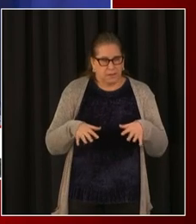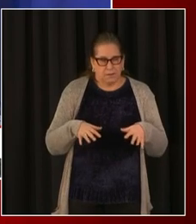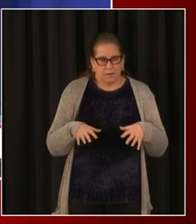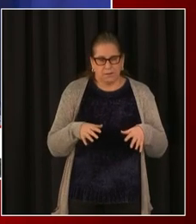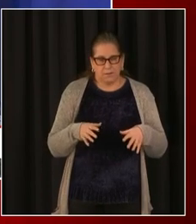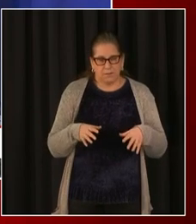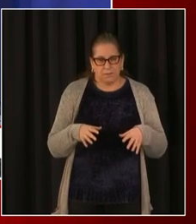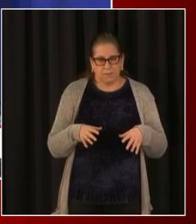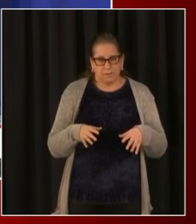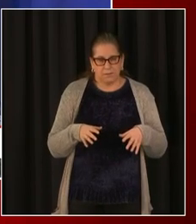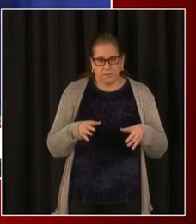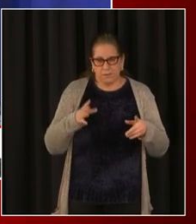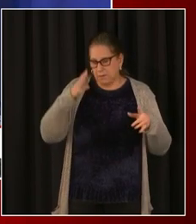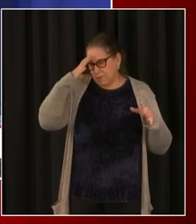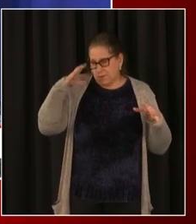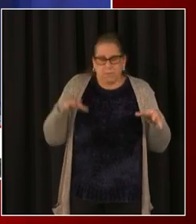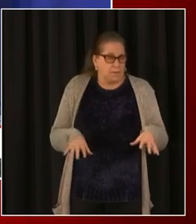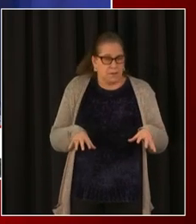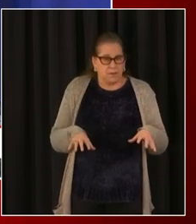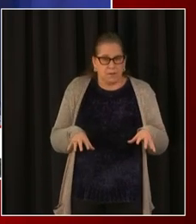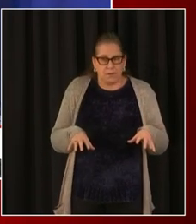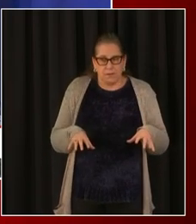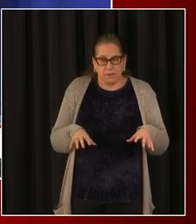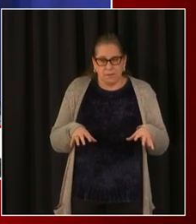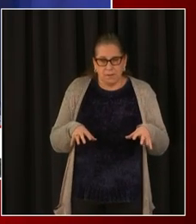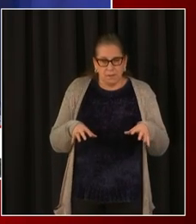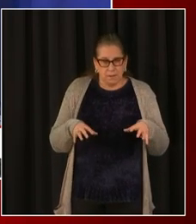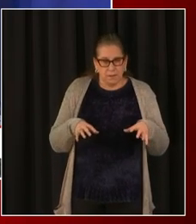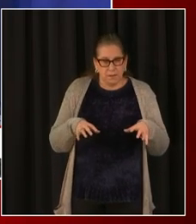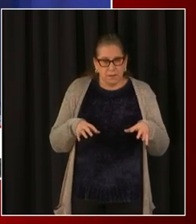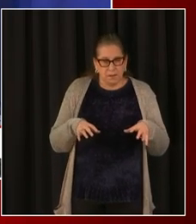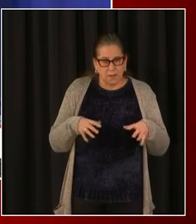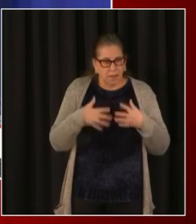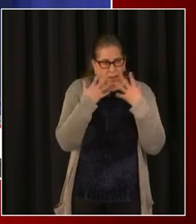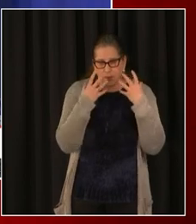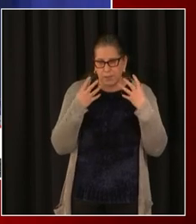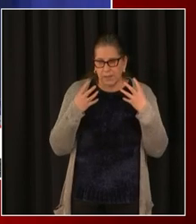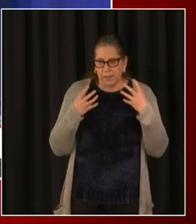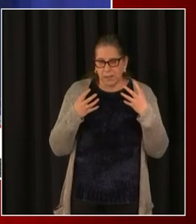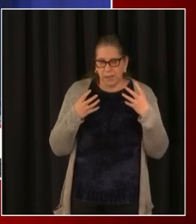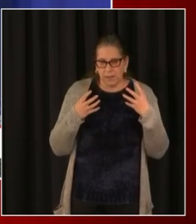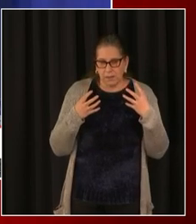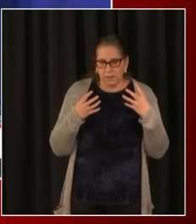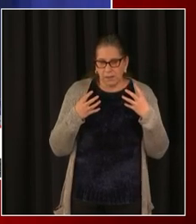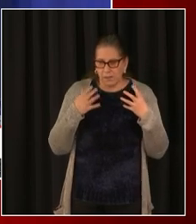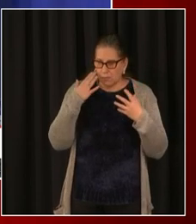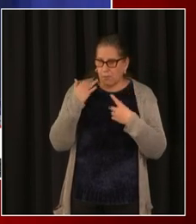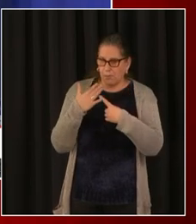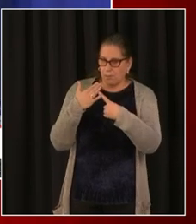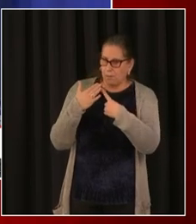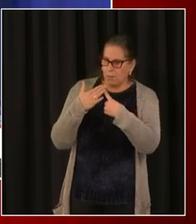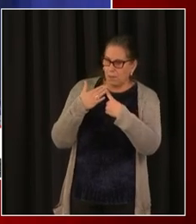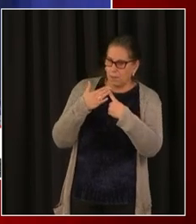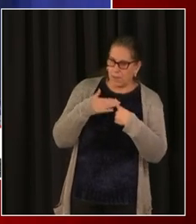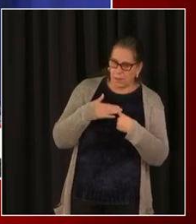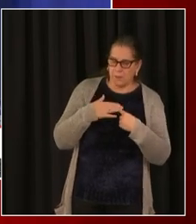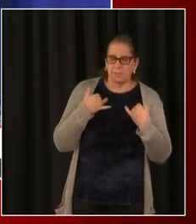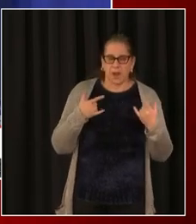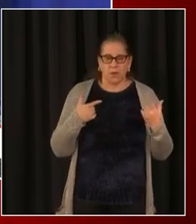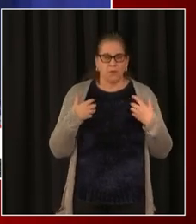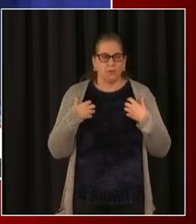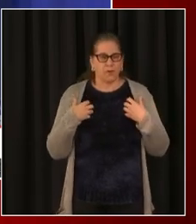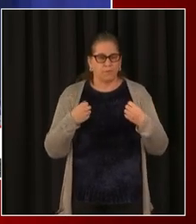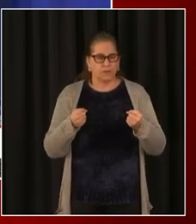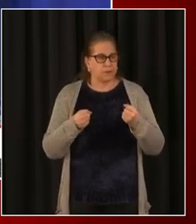very angry, but he is doing better, and he is healing, and he's off work right now, but he is healing and getting better.